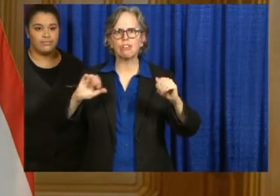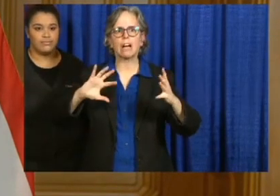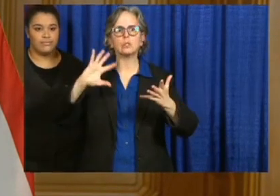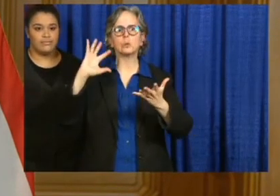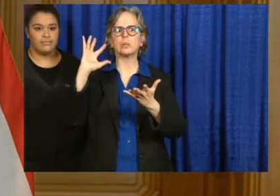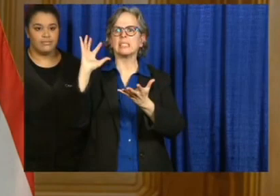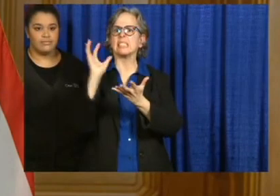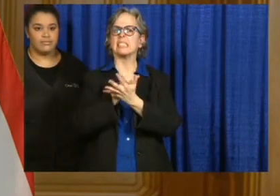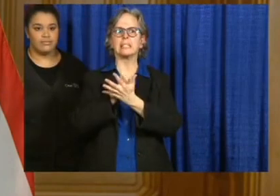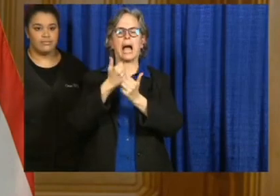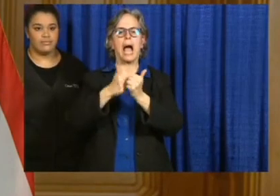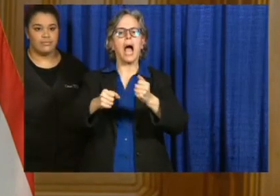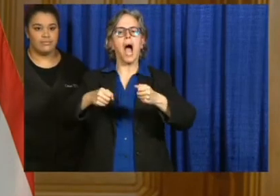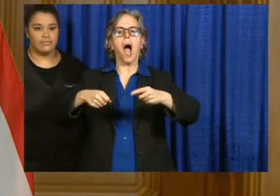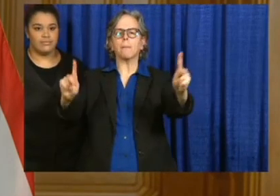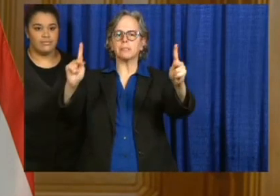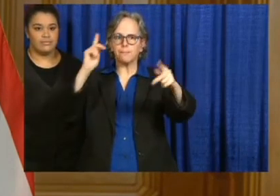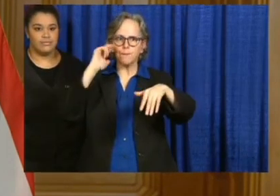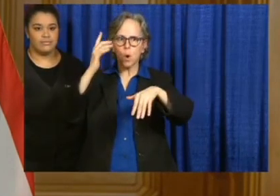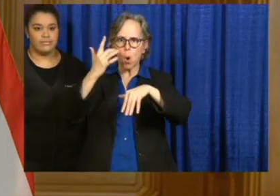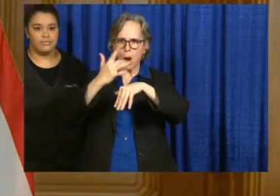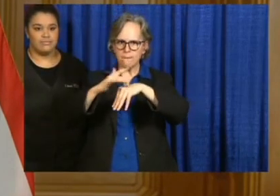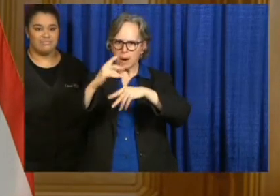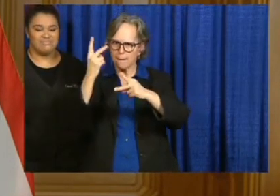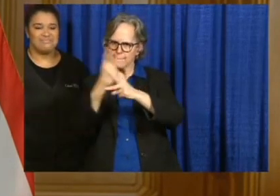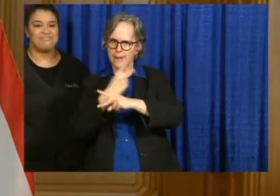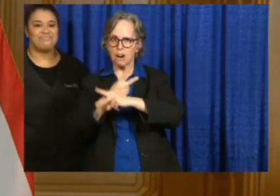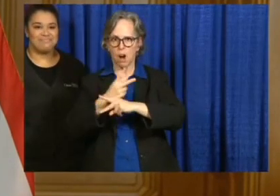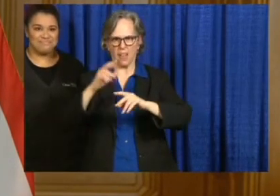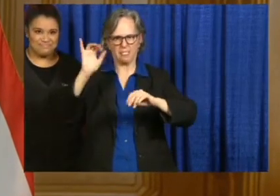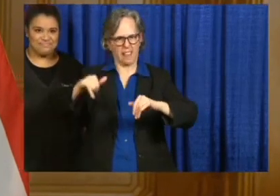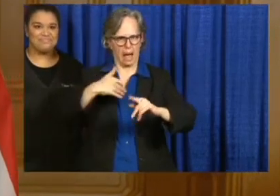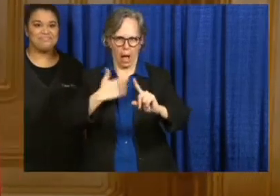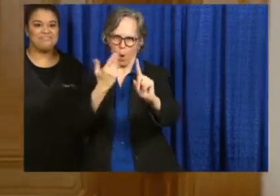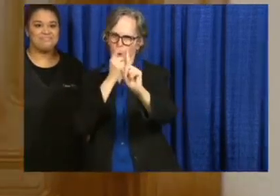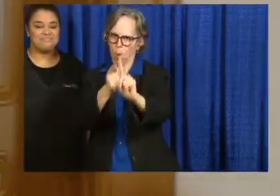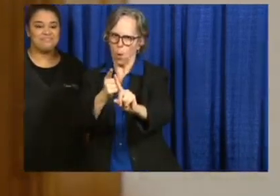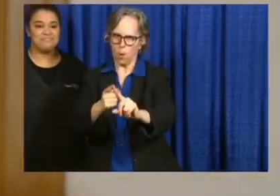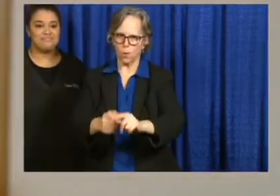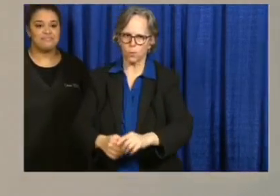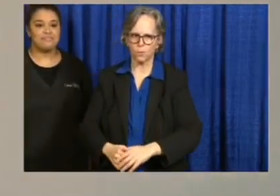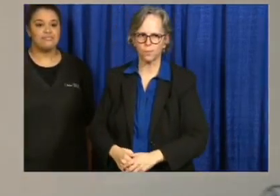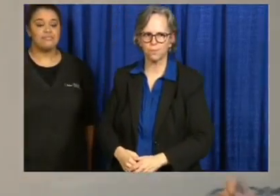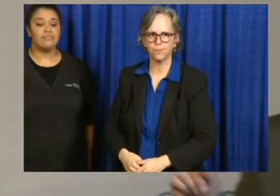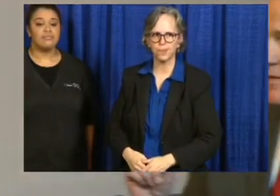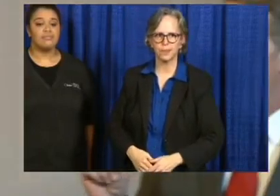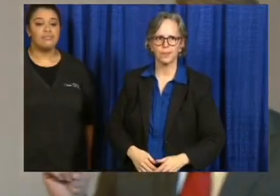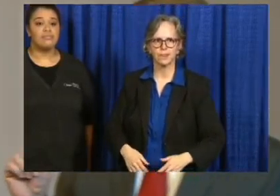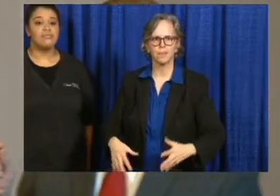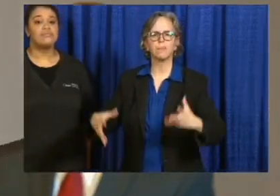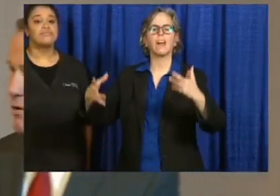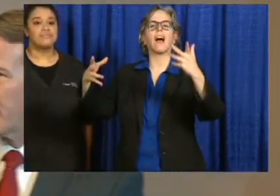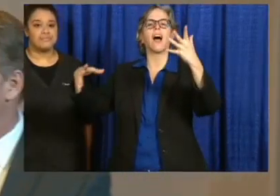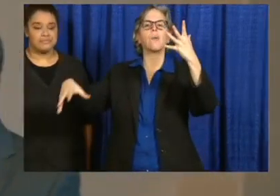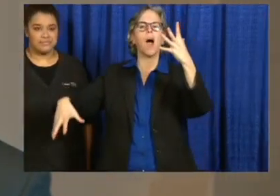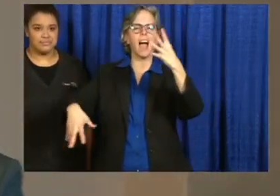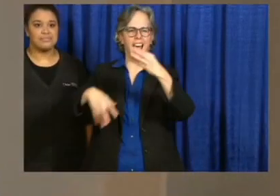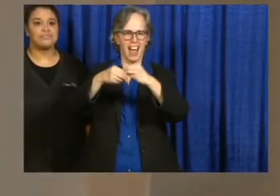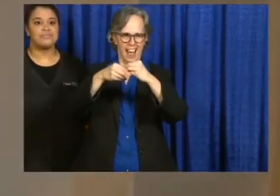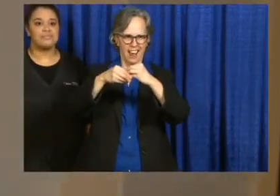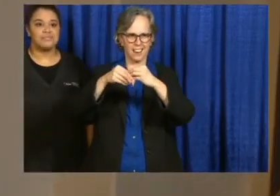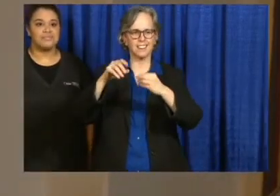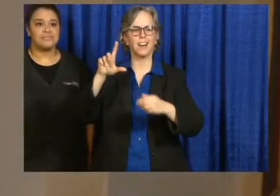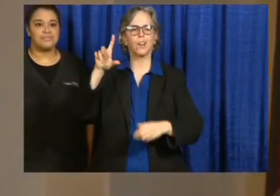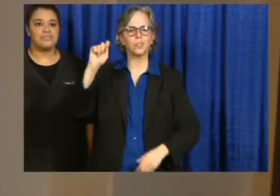out there to figure this out. Thank you. Just one little piece that I can add that I think we should